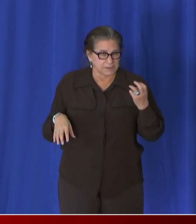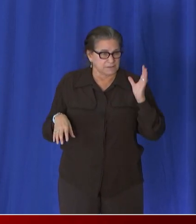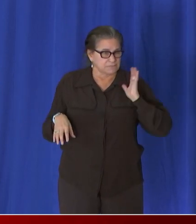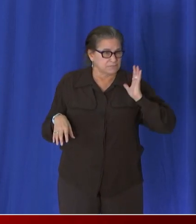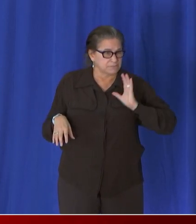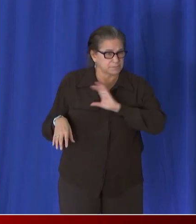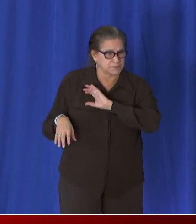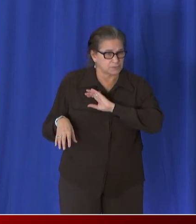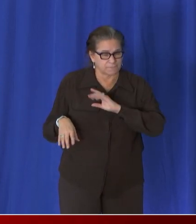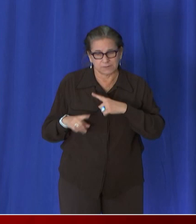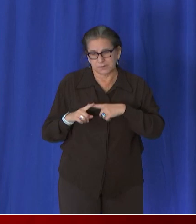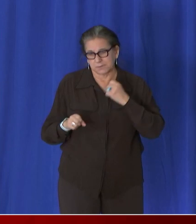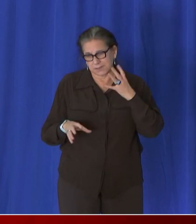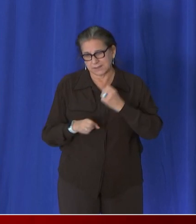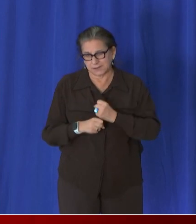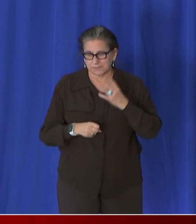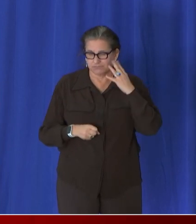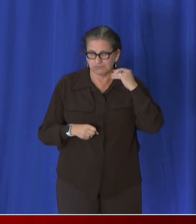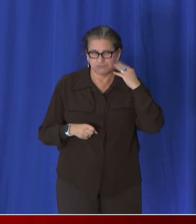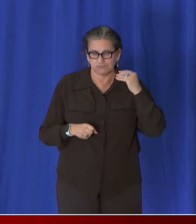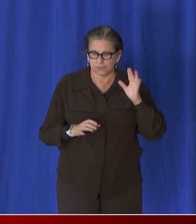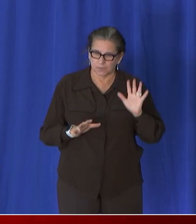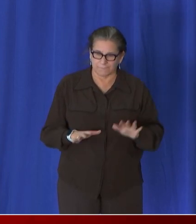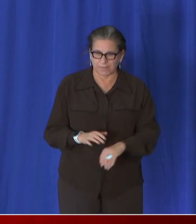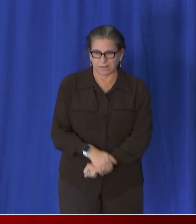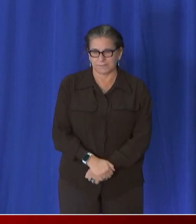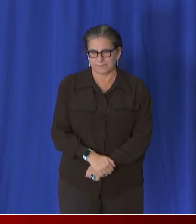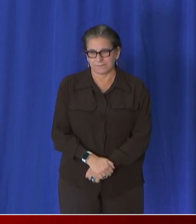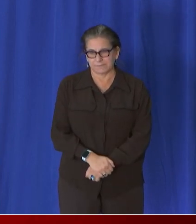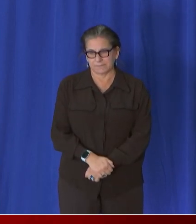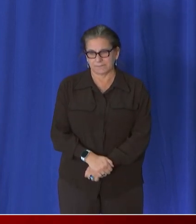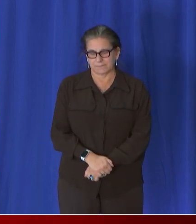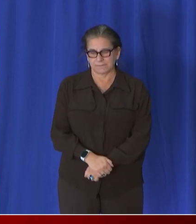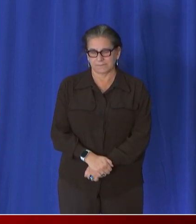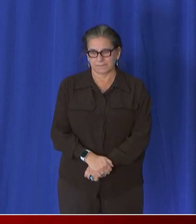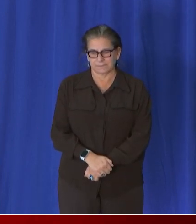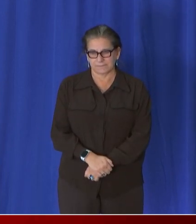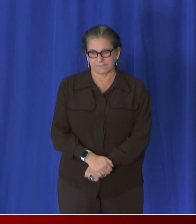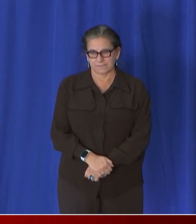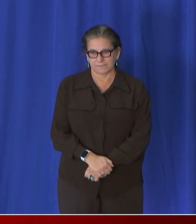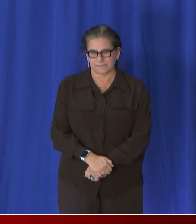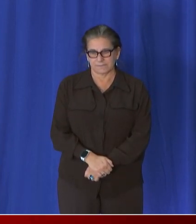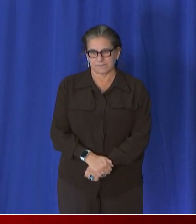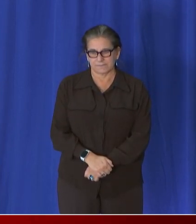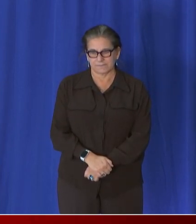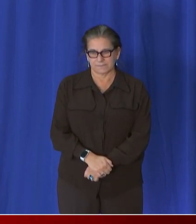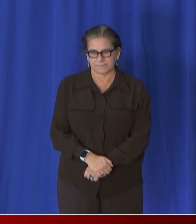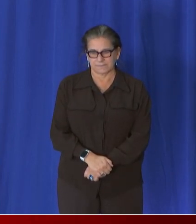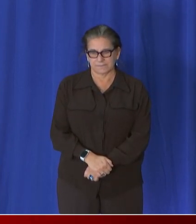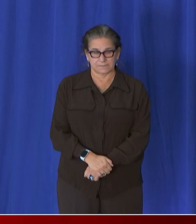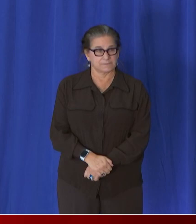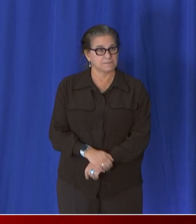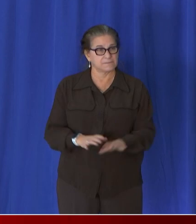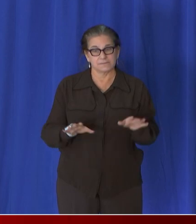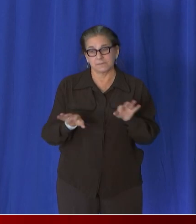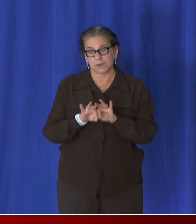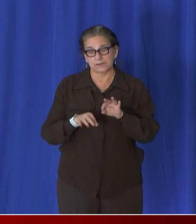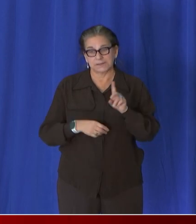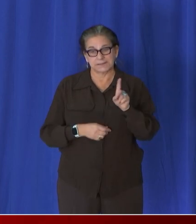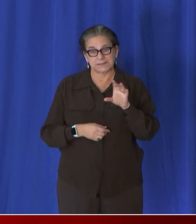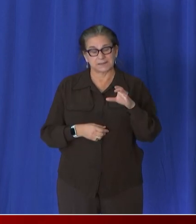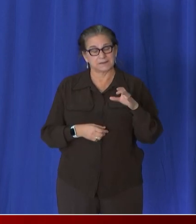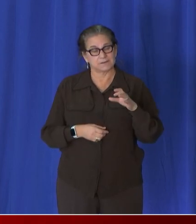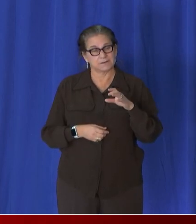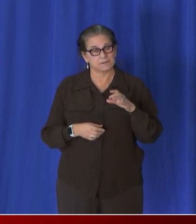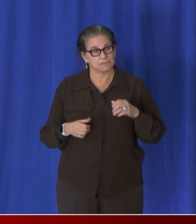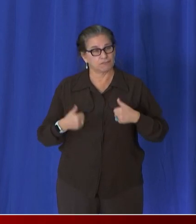ways possible. I think most importantly, he has the trust and confidence of DC residents.